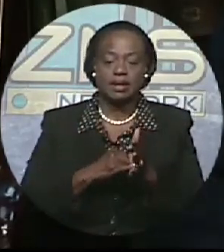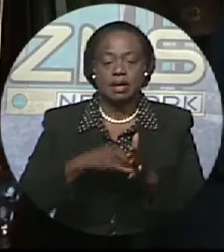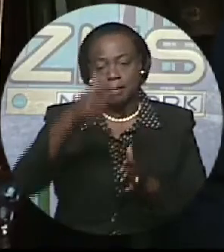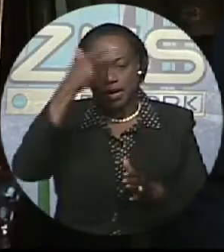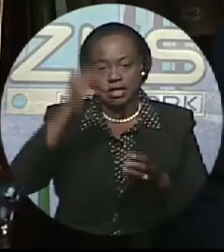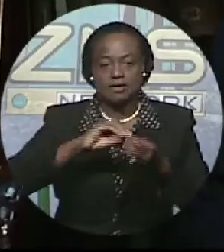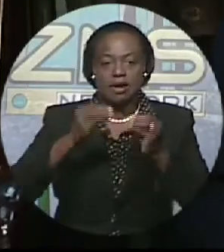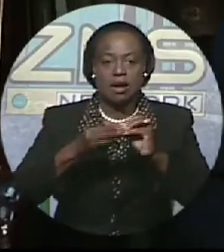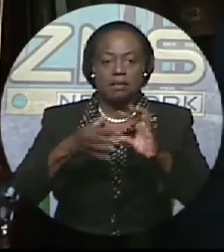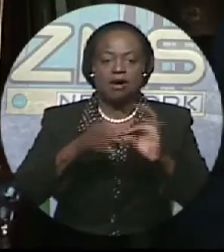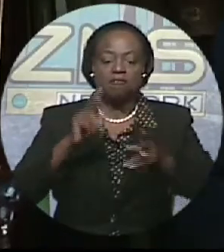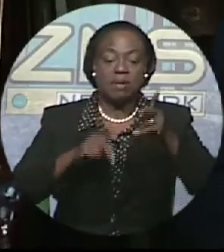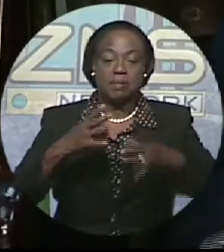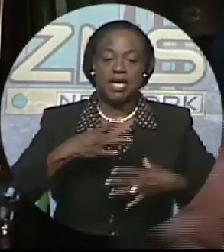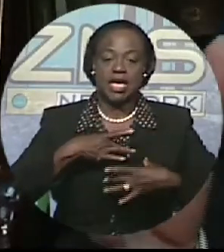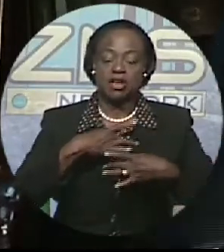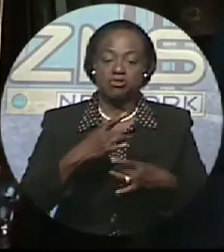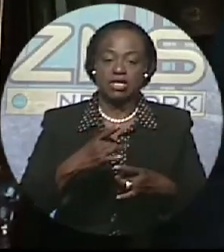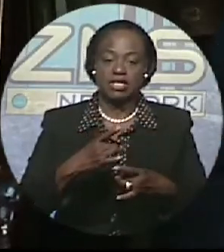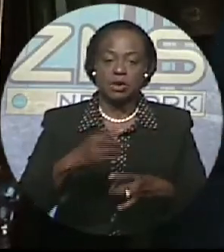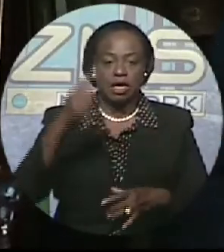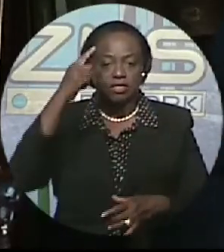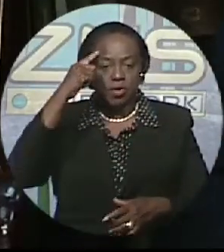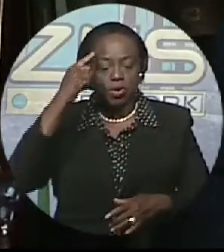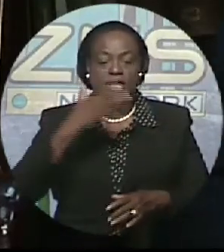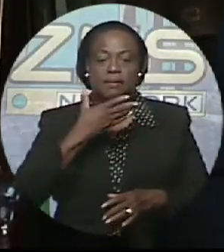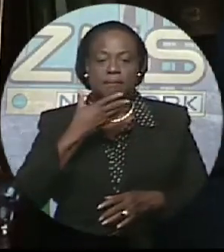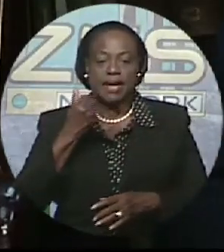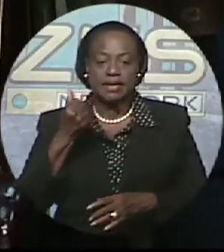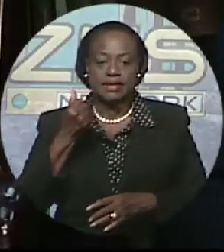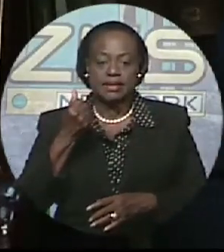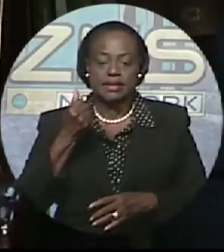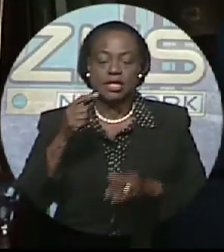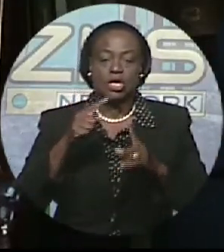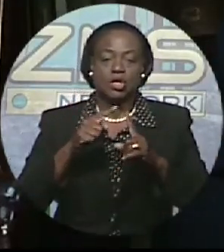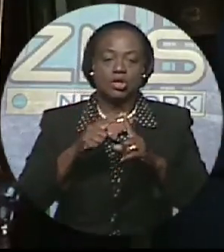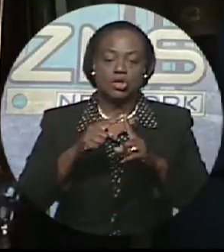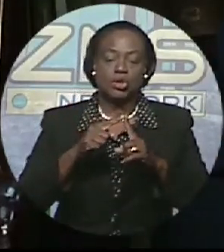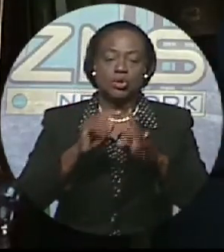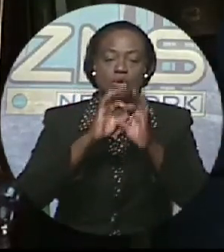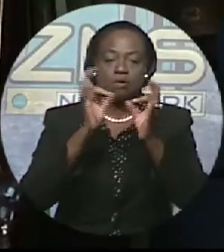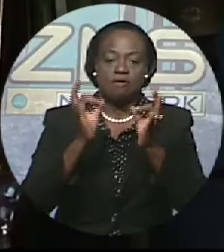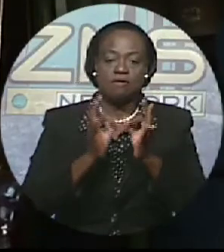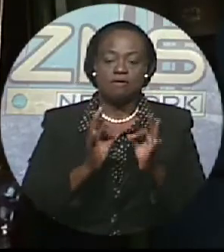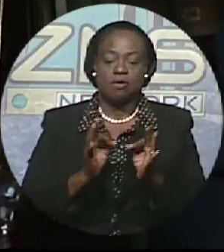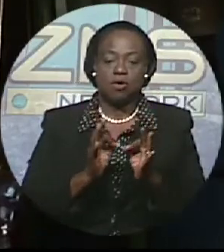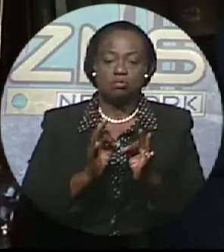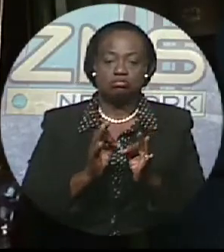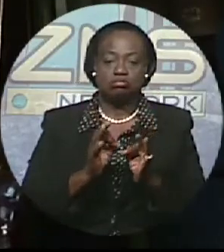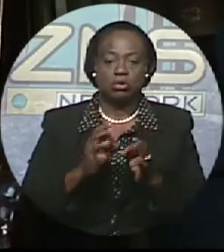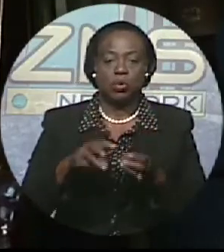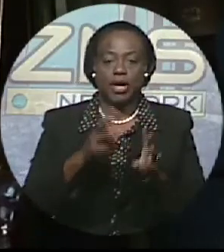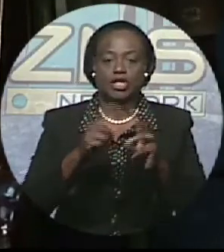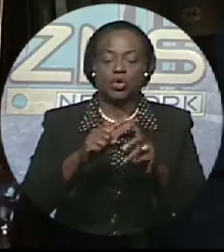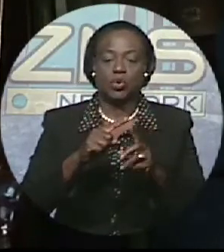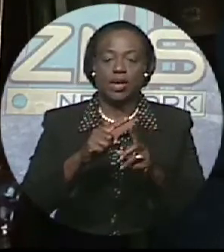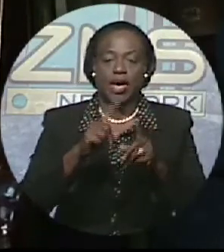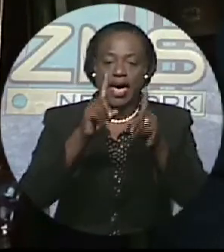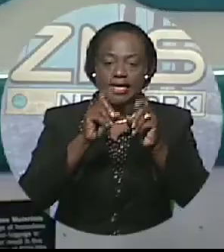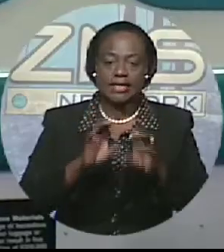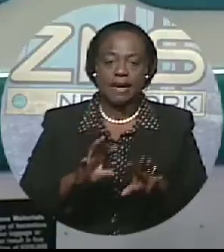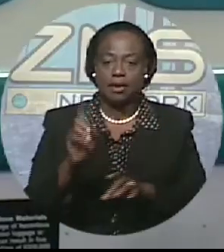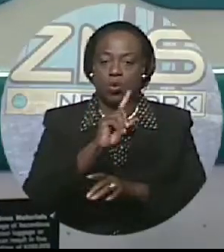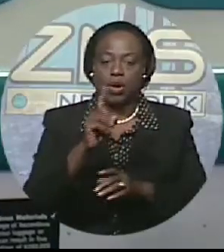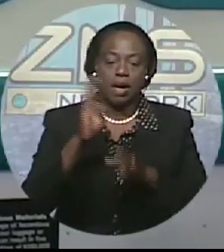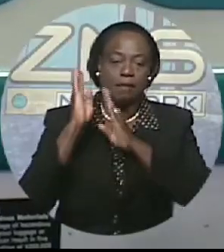being expressed, we thought it best that we form this committee to examine where Bahamasair